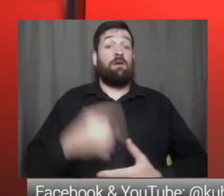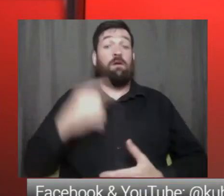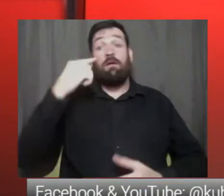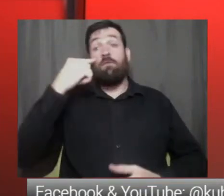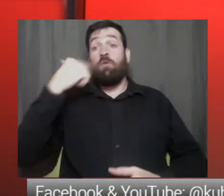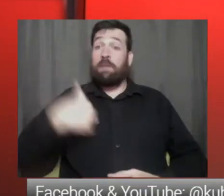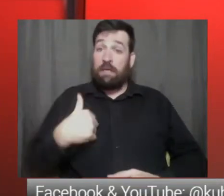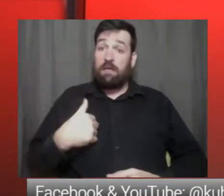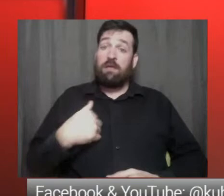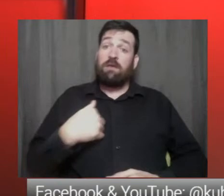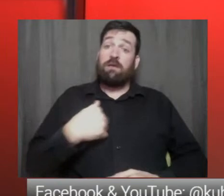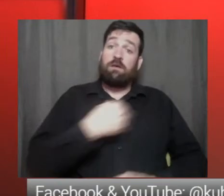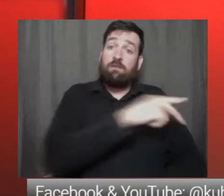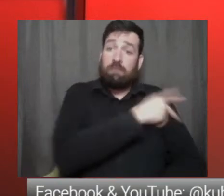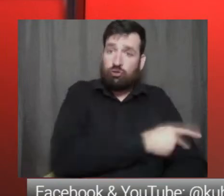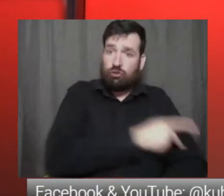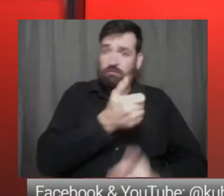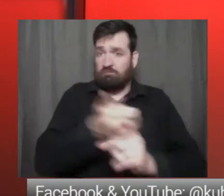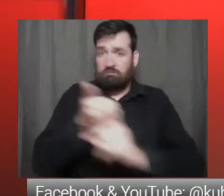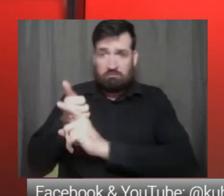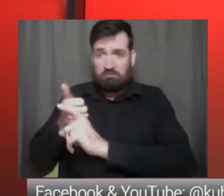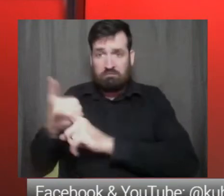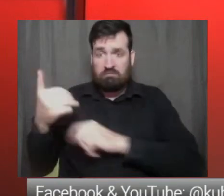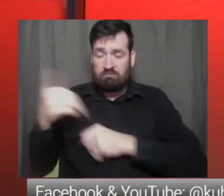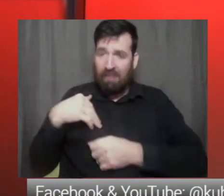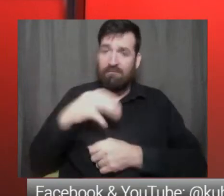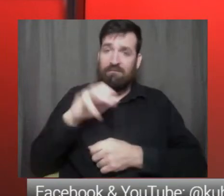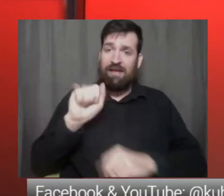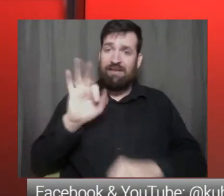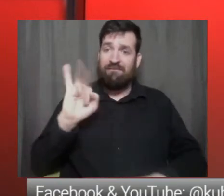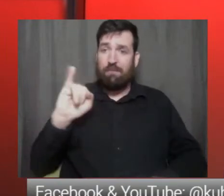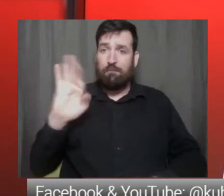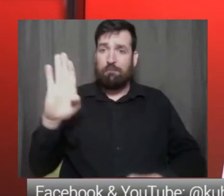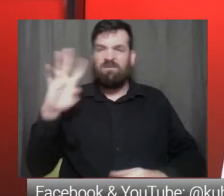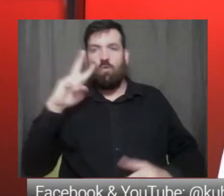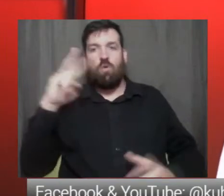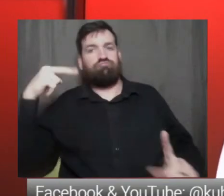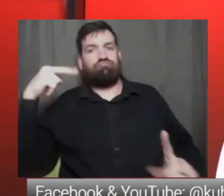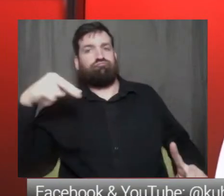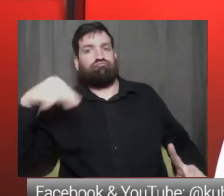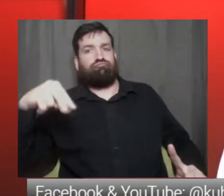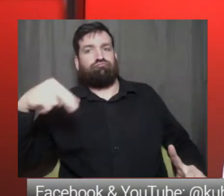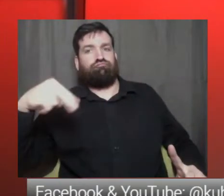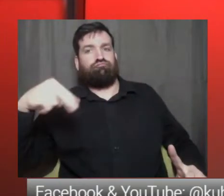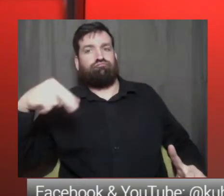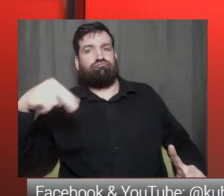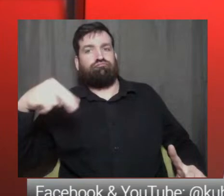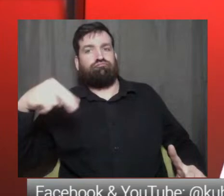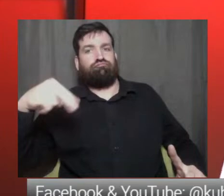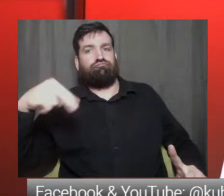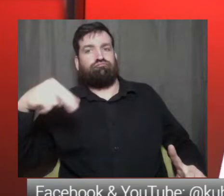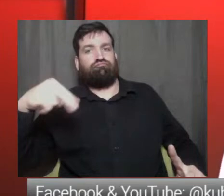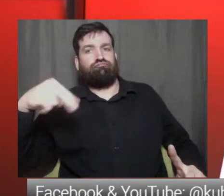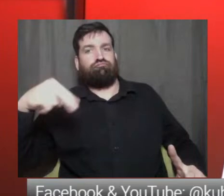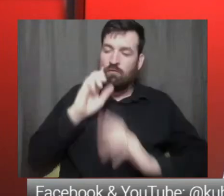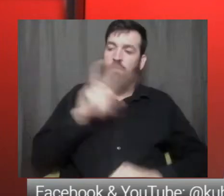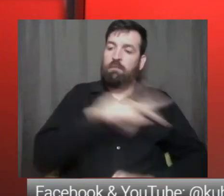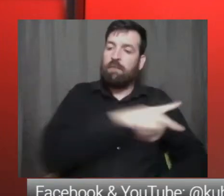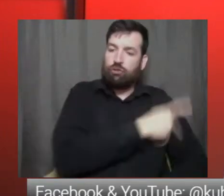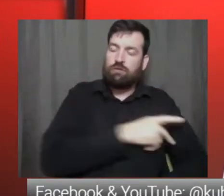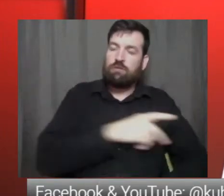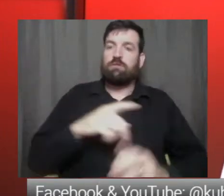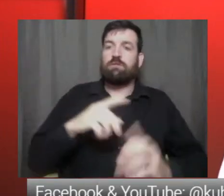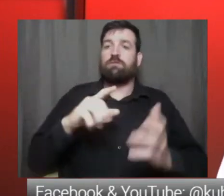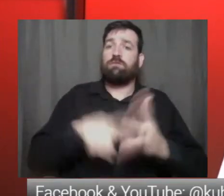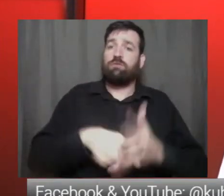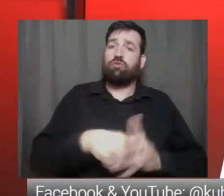have atrial fibrillation is surveillance. So we ask patients that we do an ablation on or start medications on, we want to know